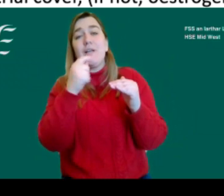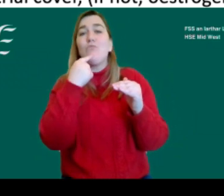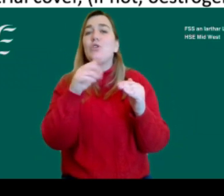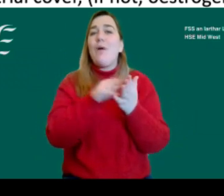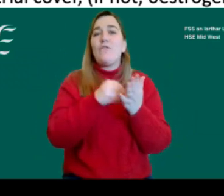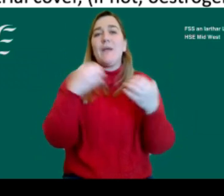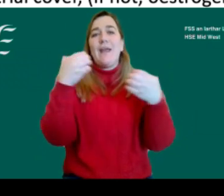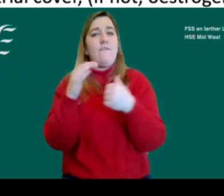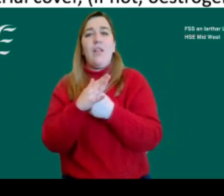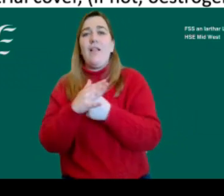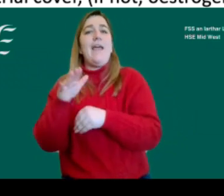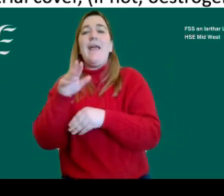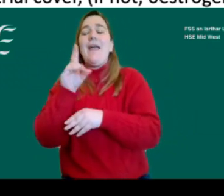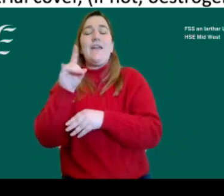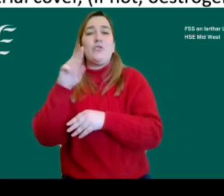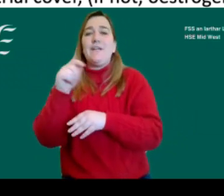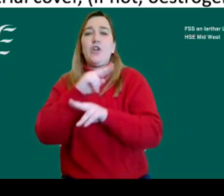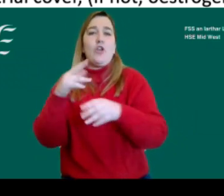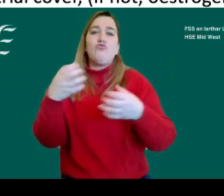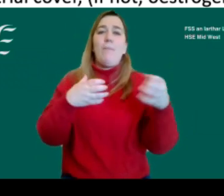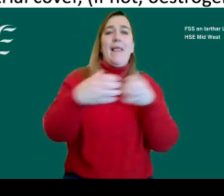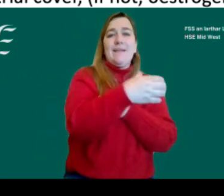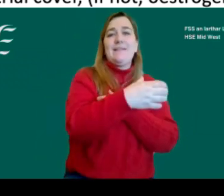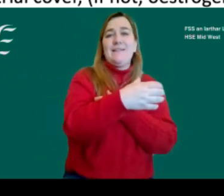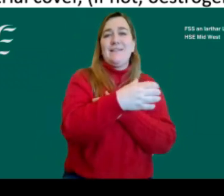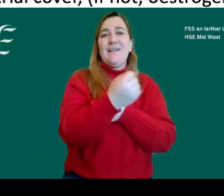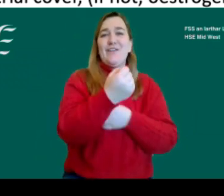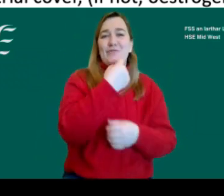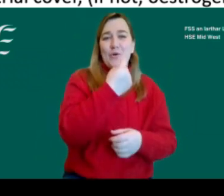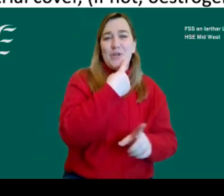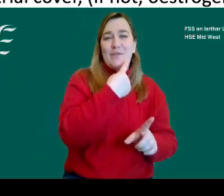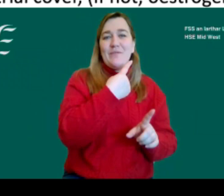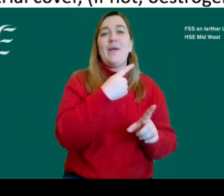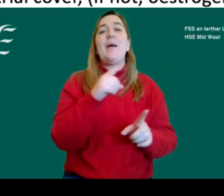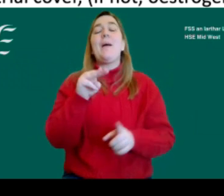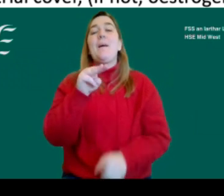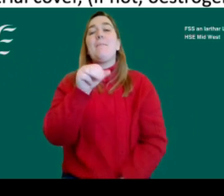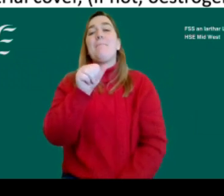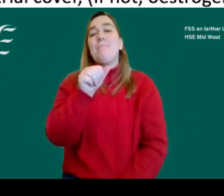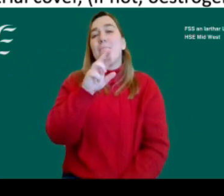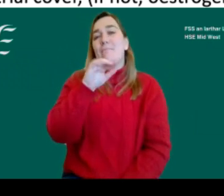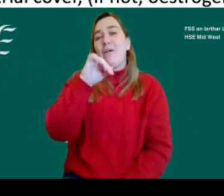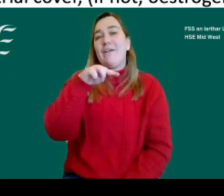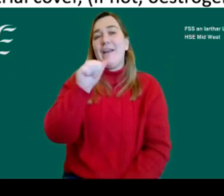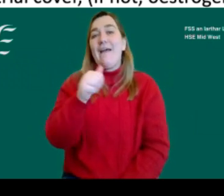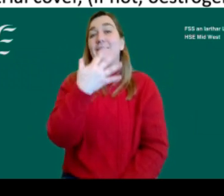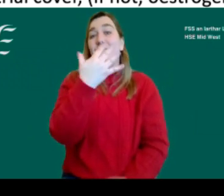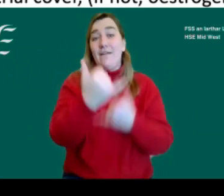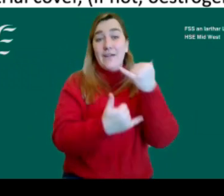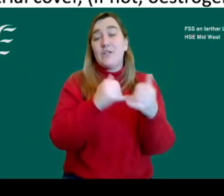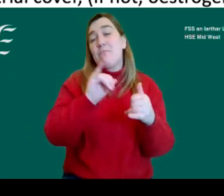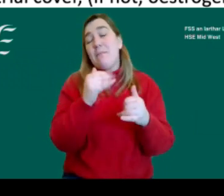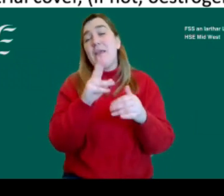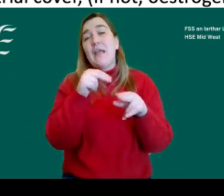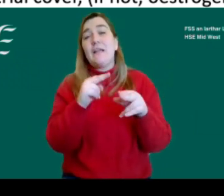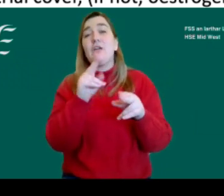The Mirena is for 5 years, so sometimes it's to be topped up after that. So any bleeding problems, as I said, with HRT, if it's